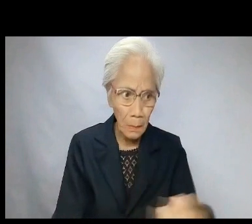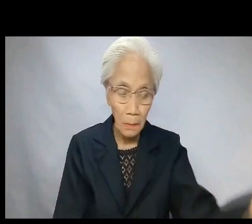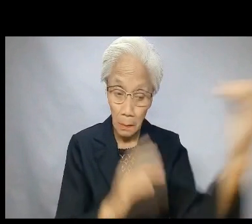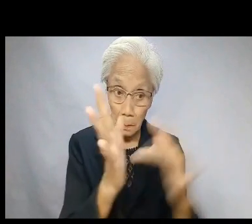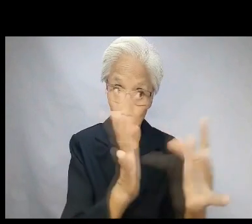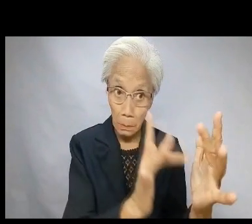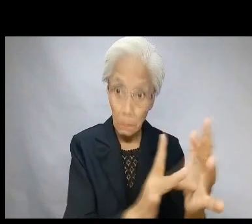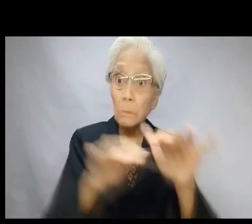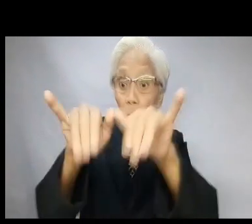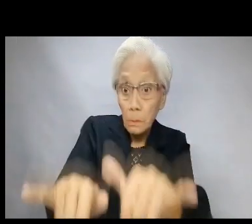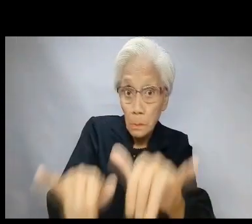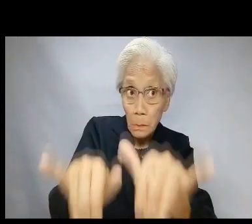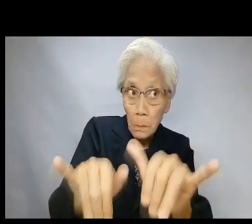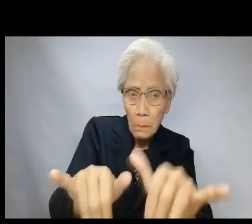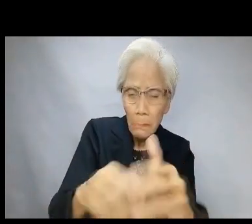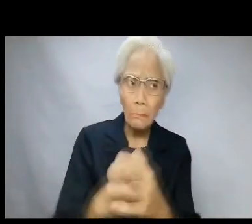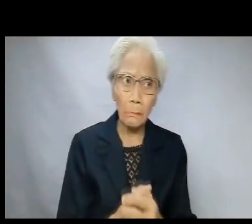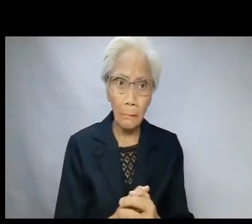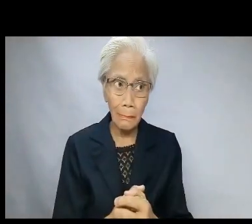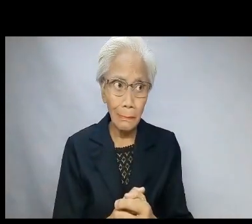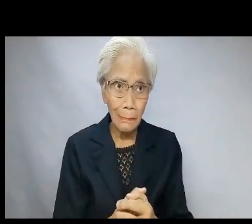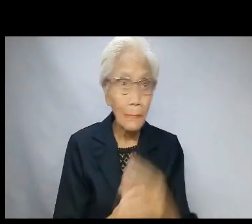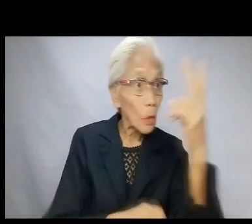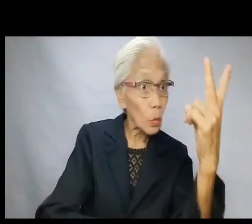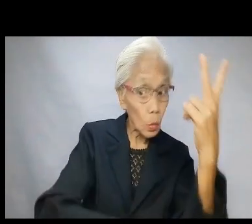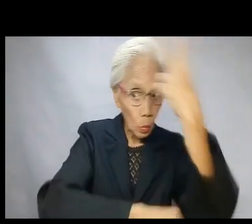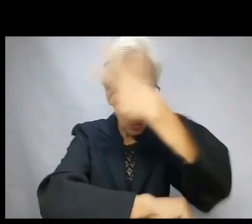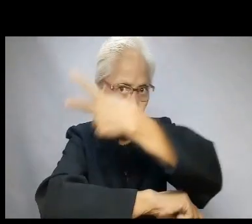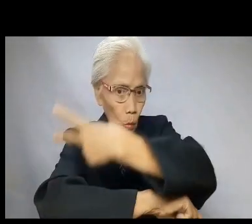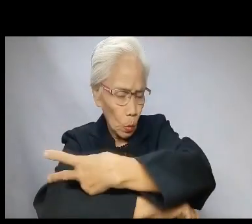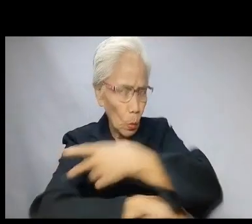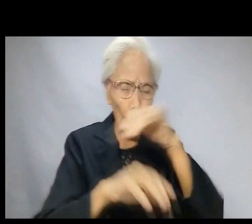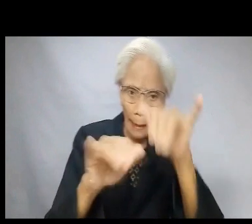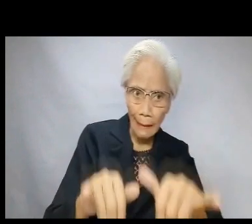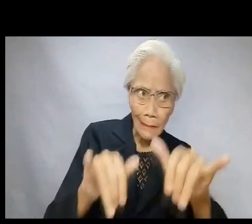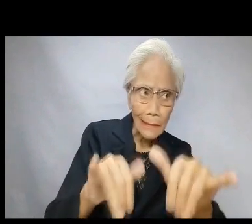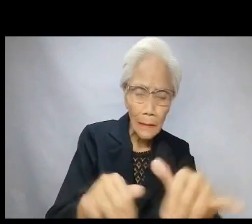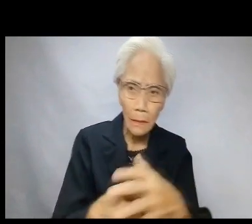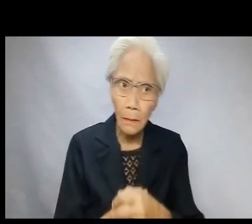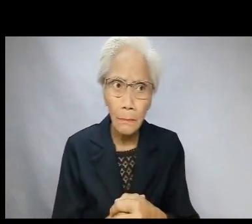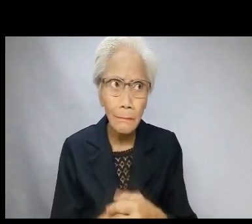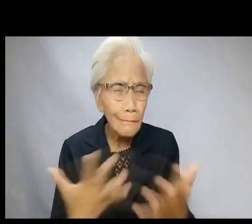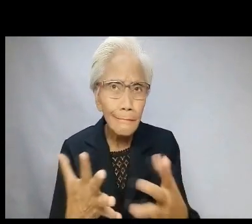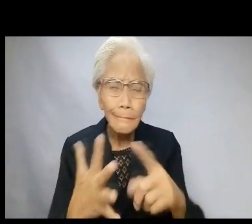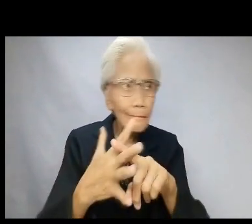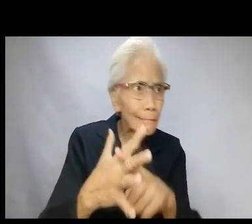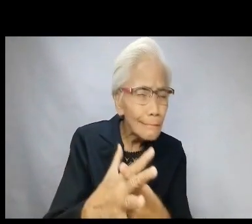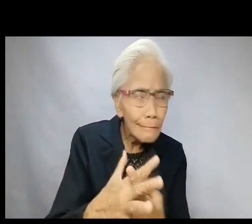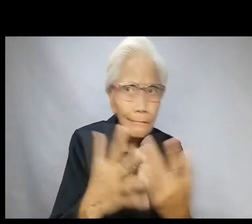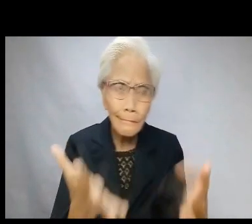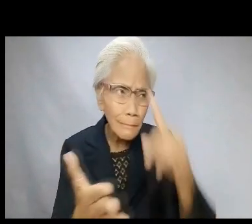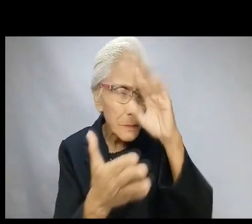him to stay with them. And he stayed there 2 days. Many more began to believe in